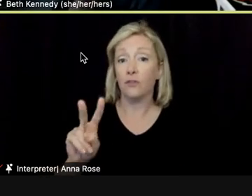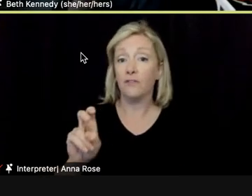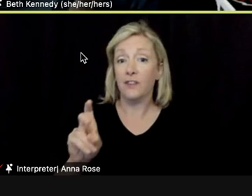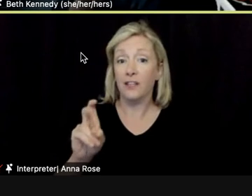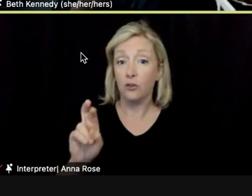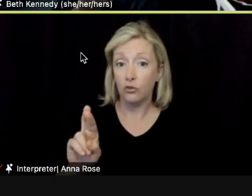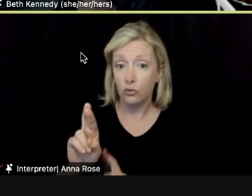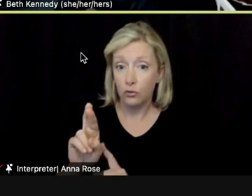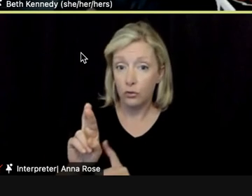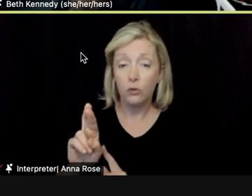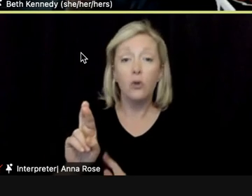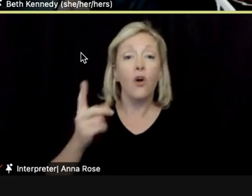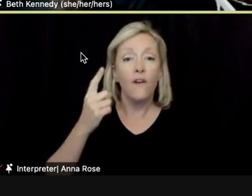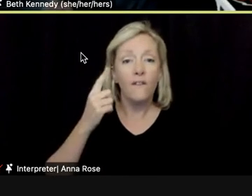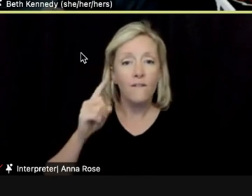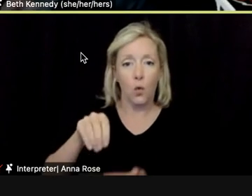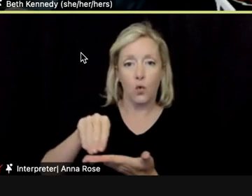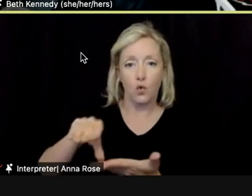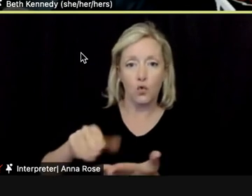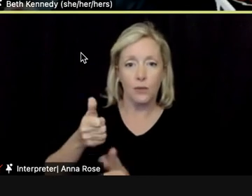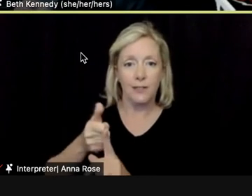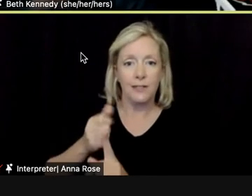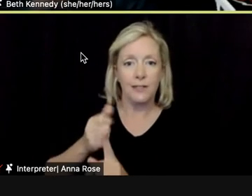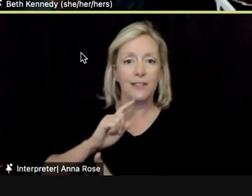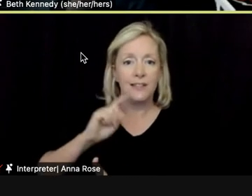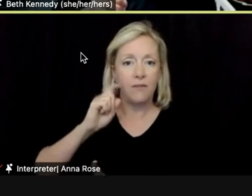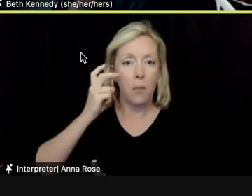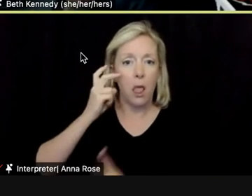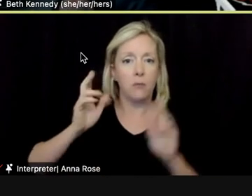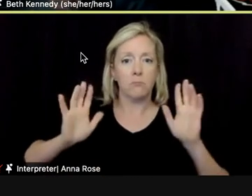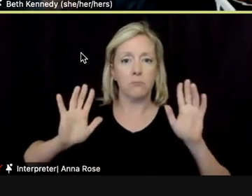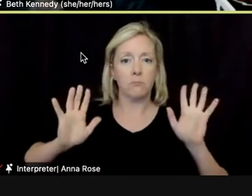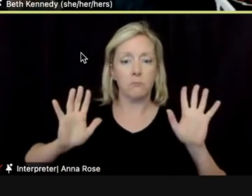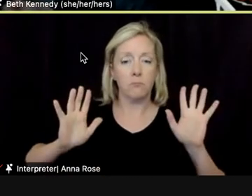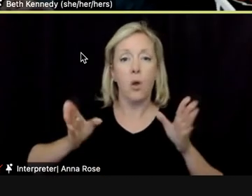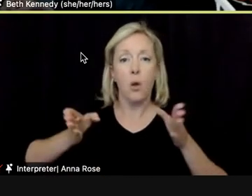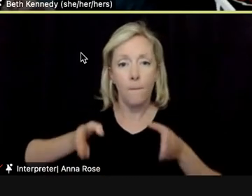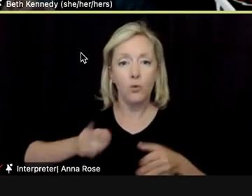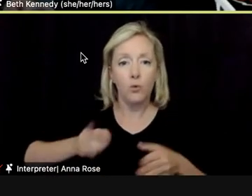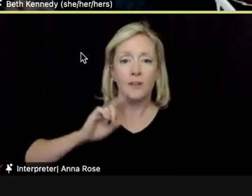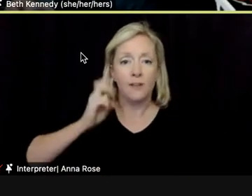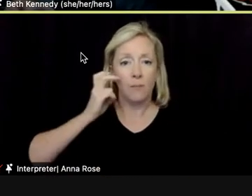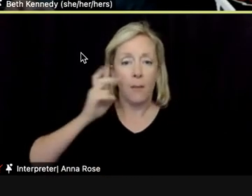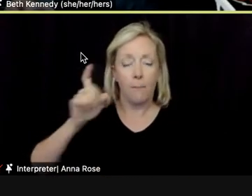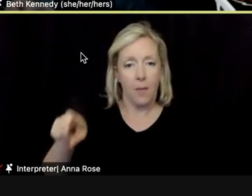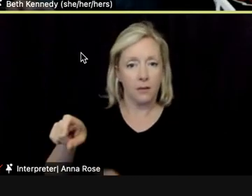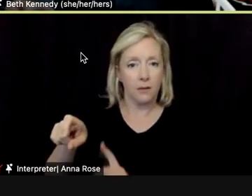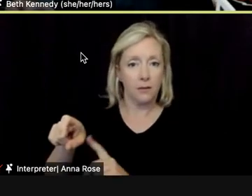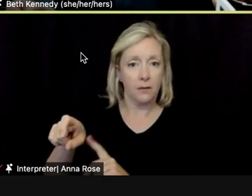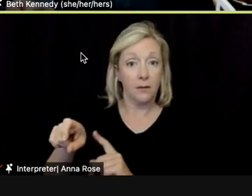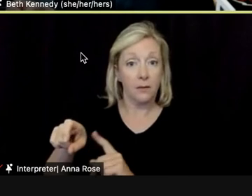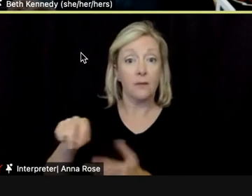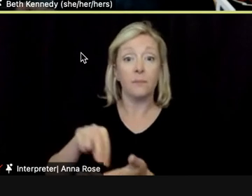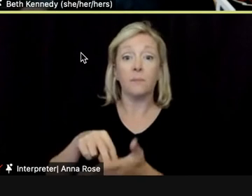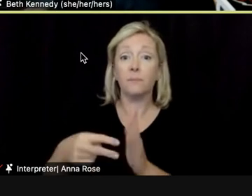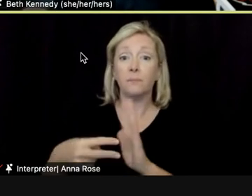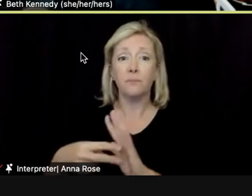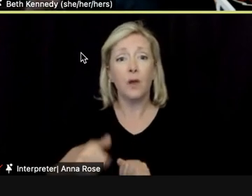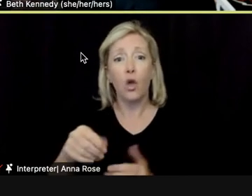is for a student who is deafblind. This is for a person who is deafblind. So if you have other